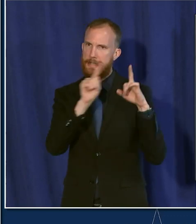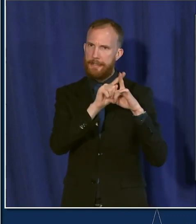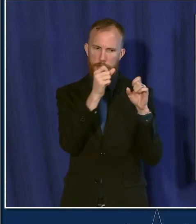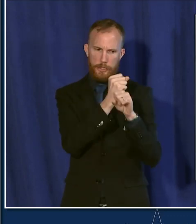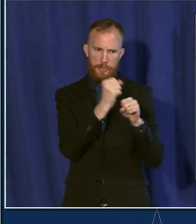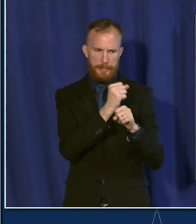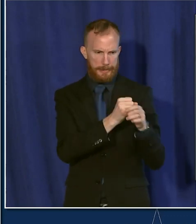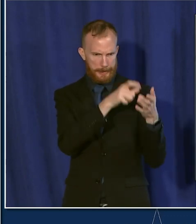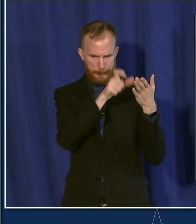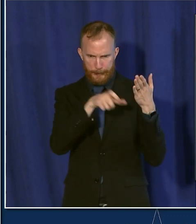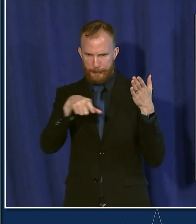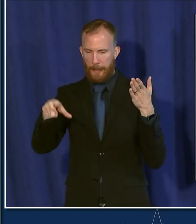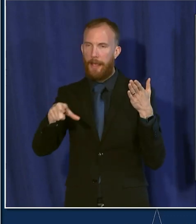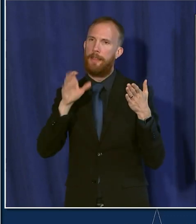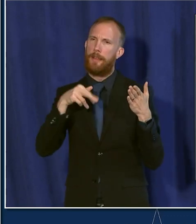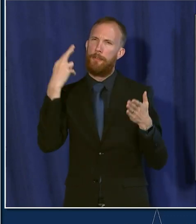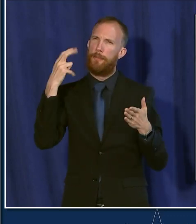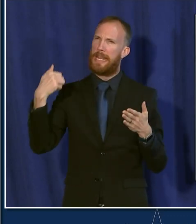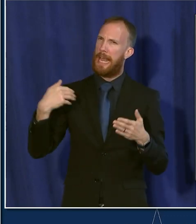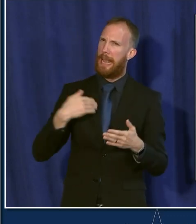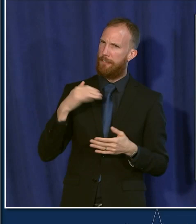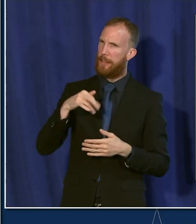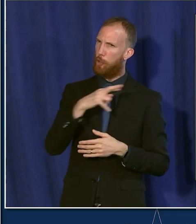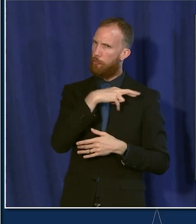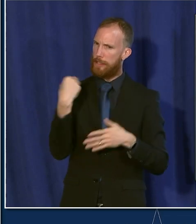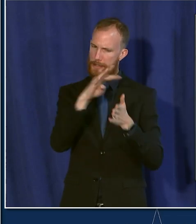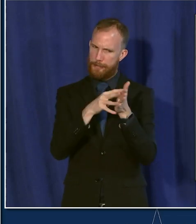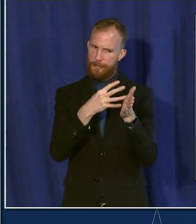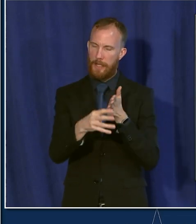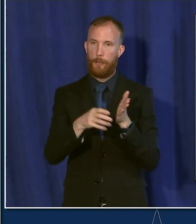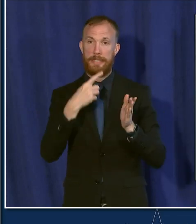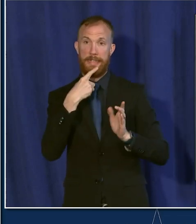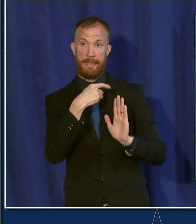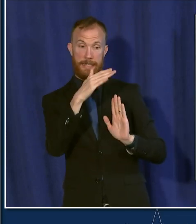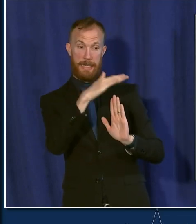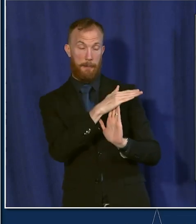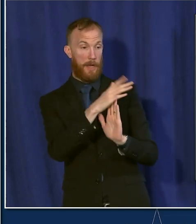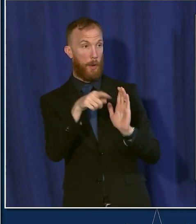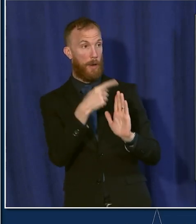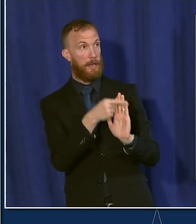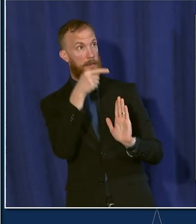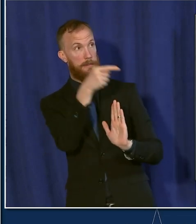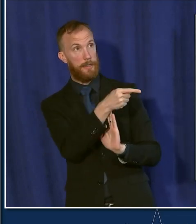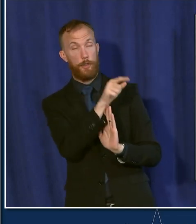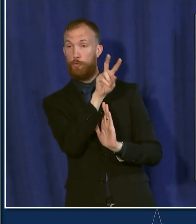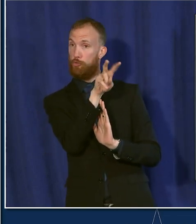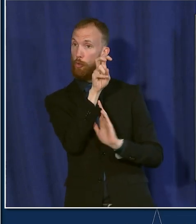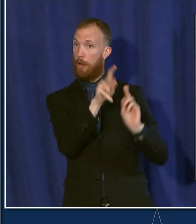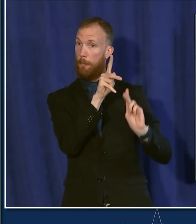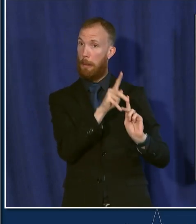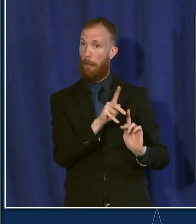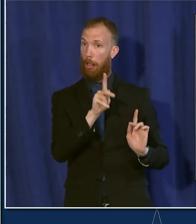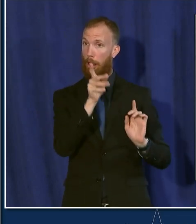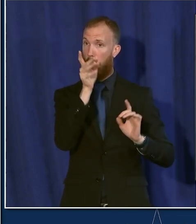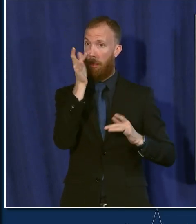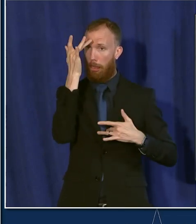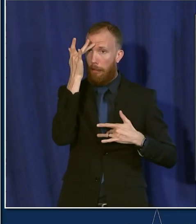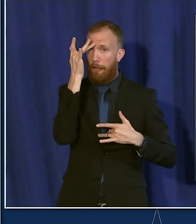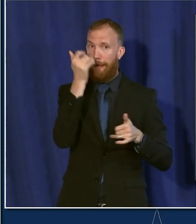why that risk matrix that we use right up at the top, where we say when we move to 200 cases, for example, that's when we move from low